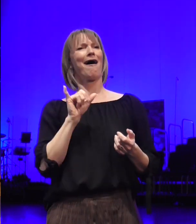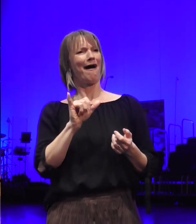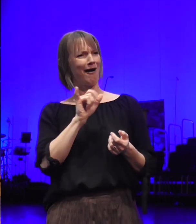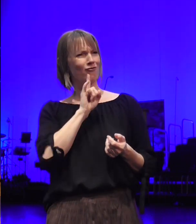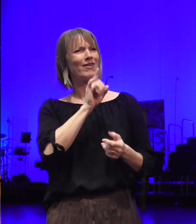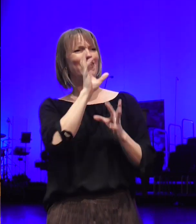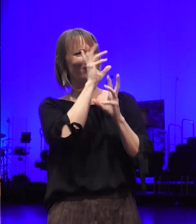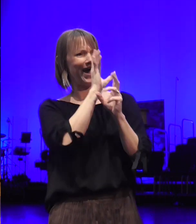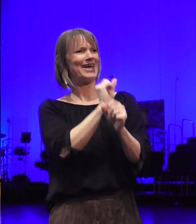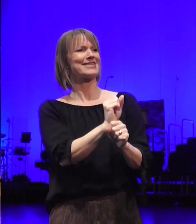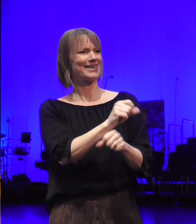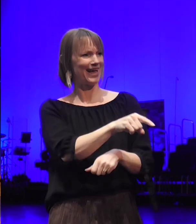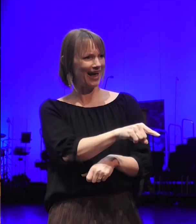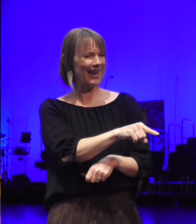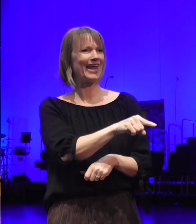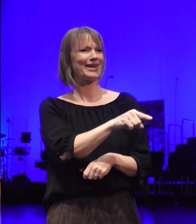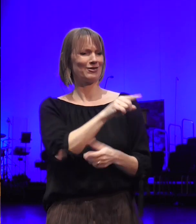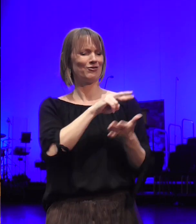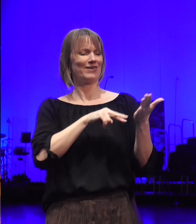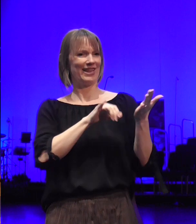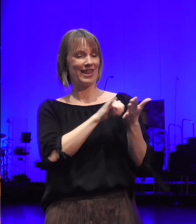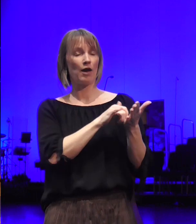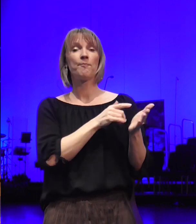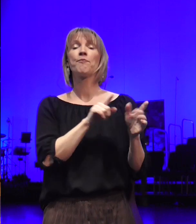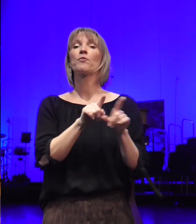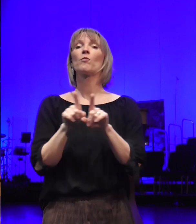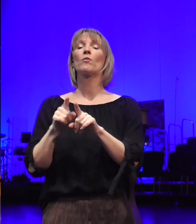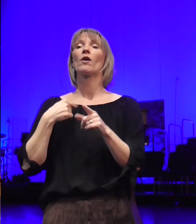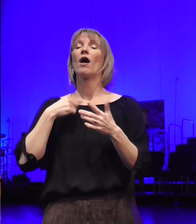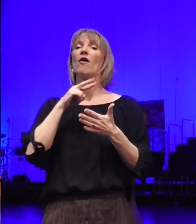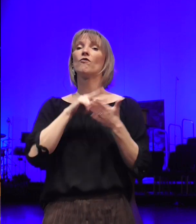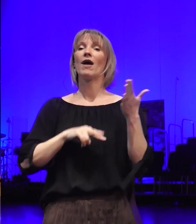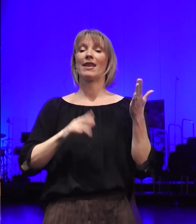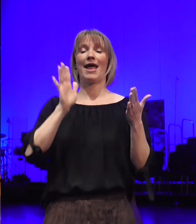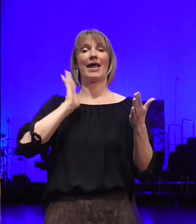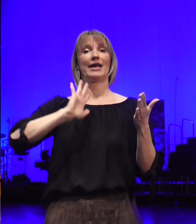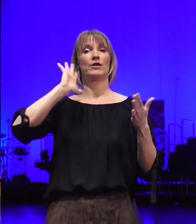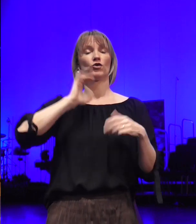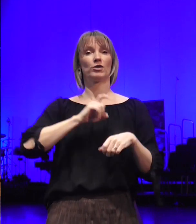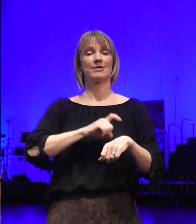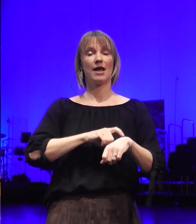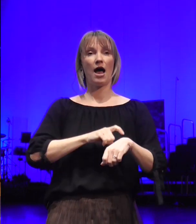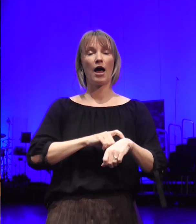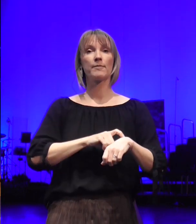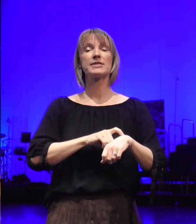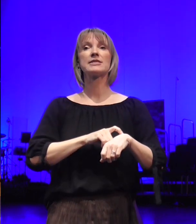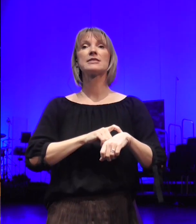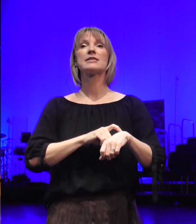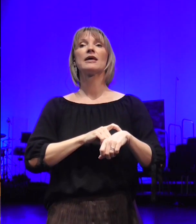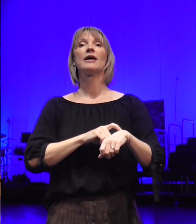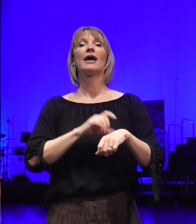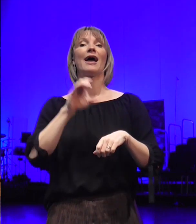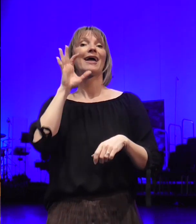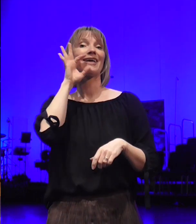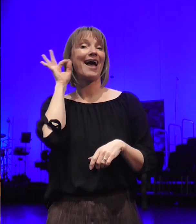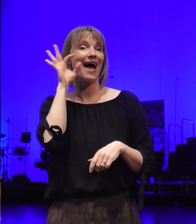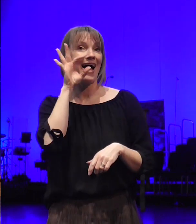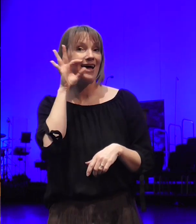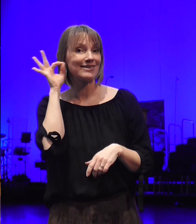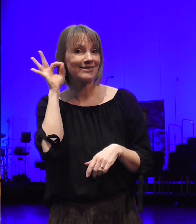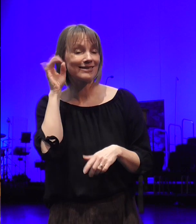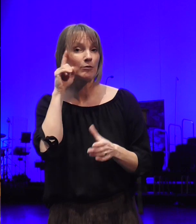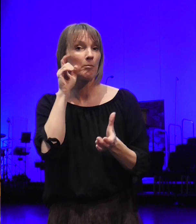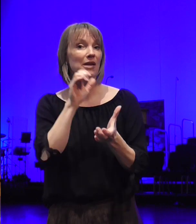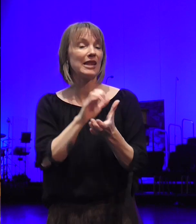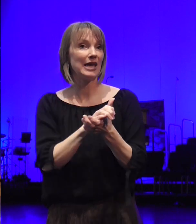really fascinating to read. I also read that in ancient times, cats were believed to